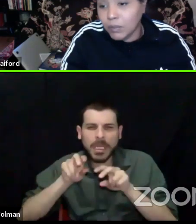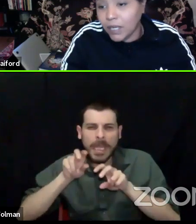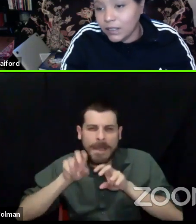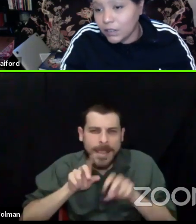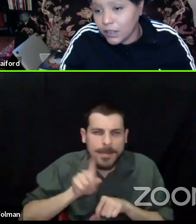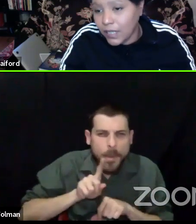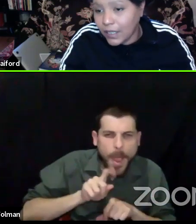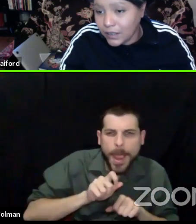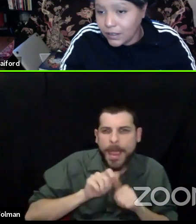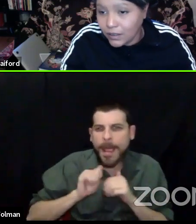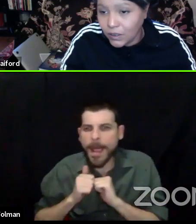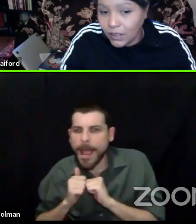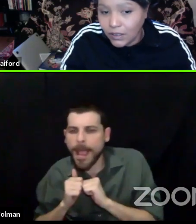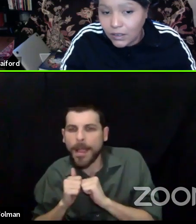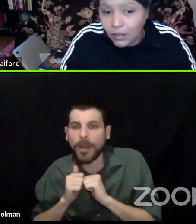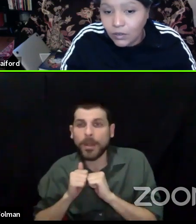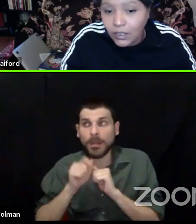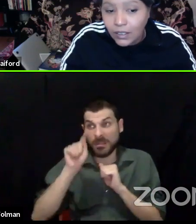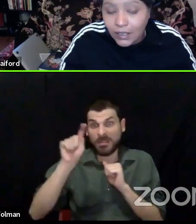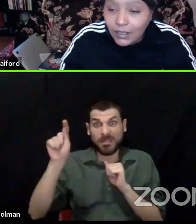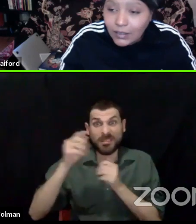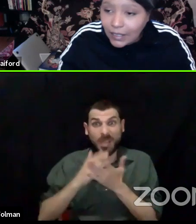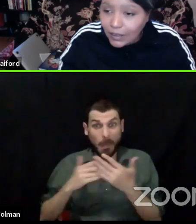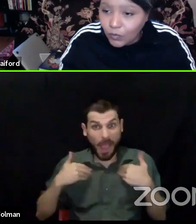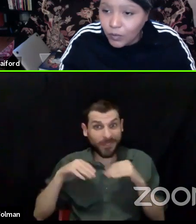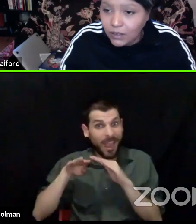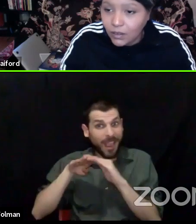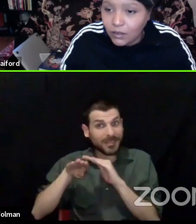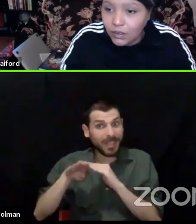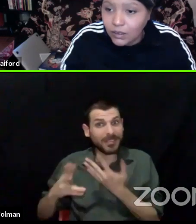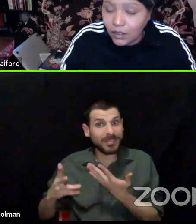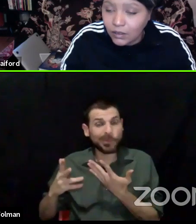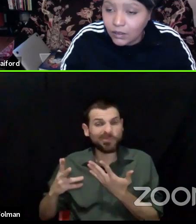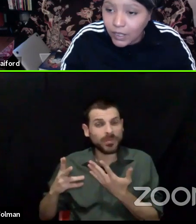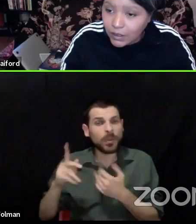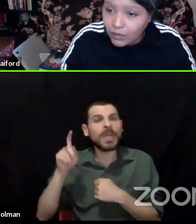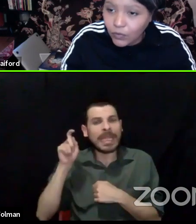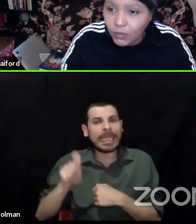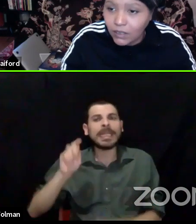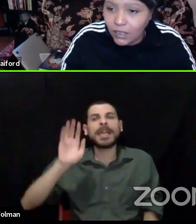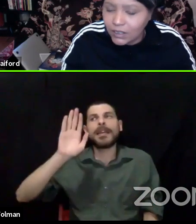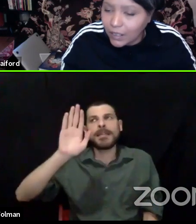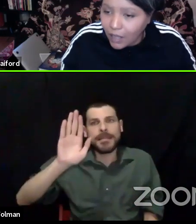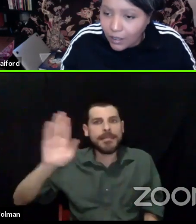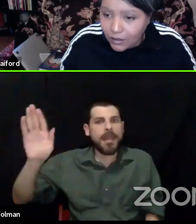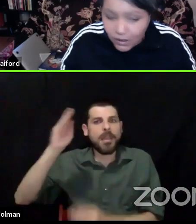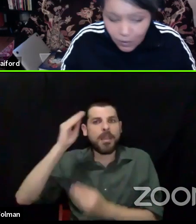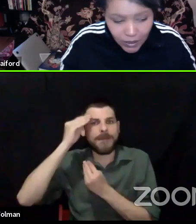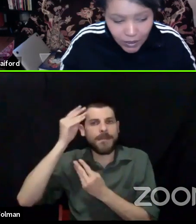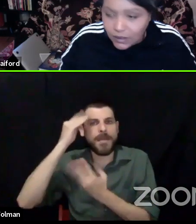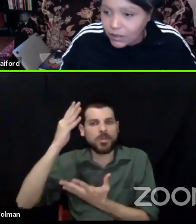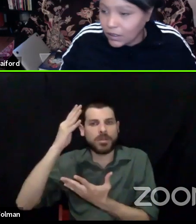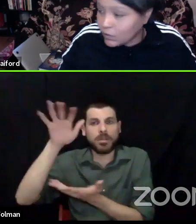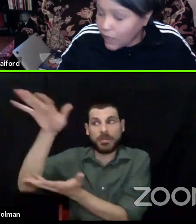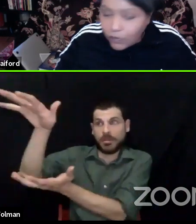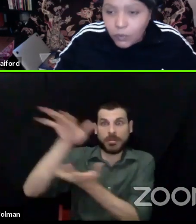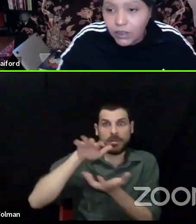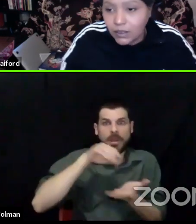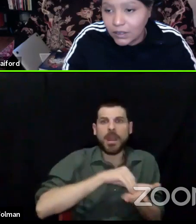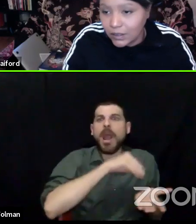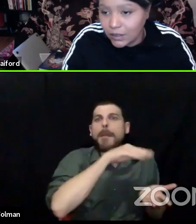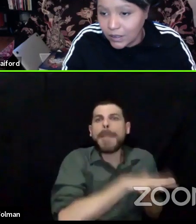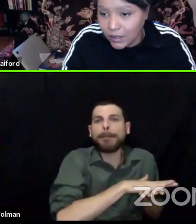the proprietary access to it. And so getting that information on the record from a state auditor, somebody that's in charge of